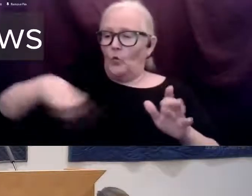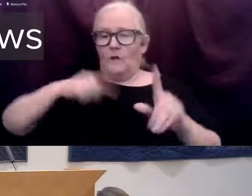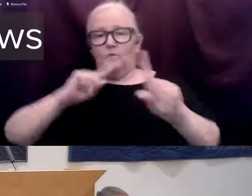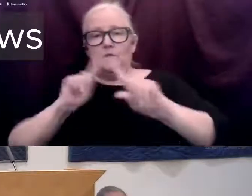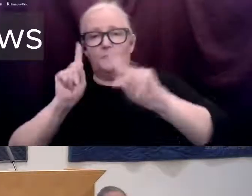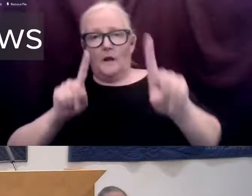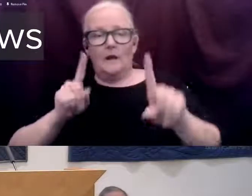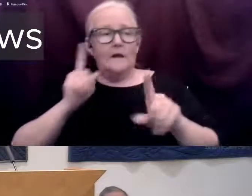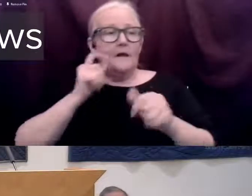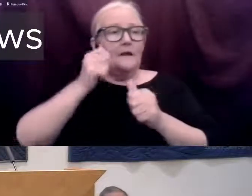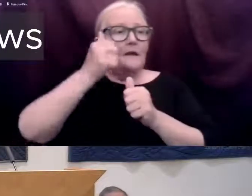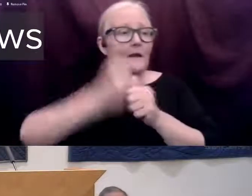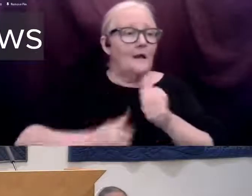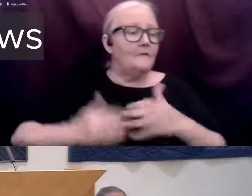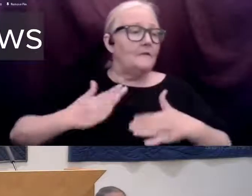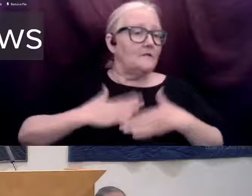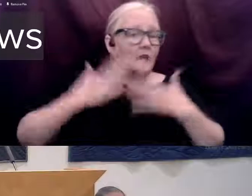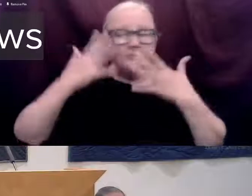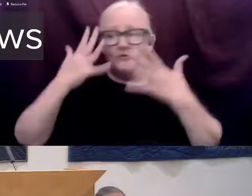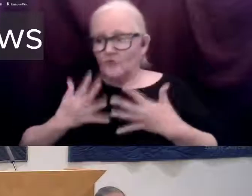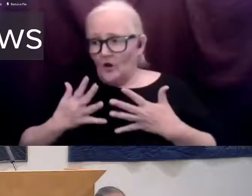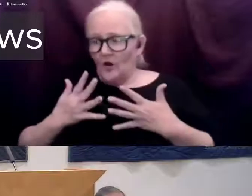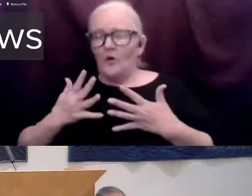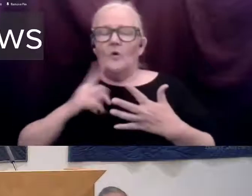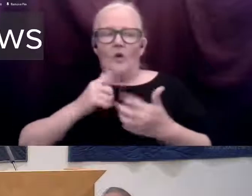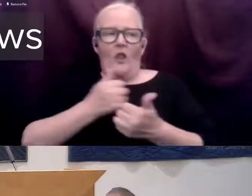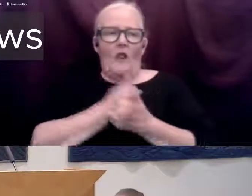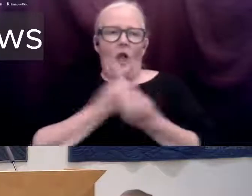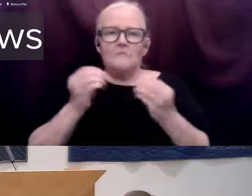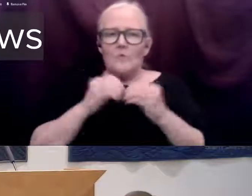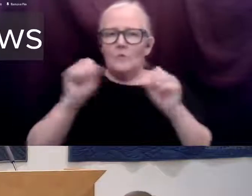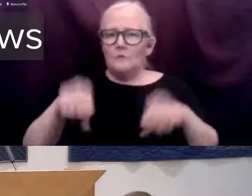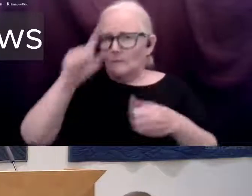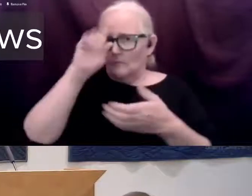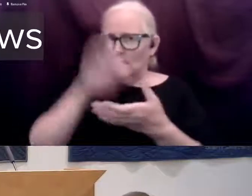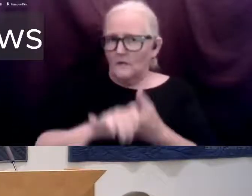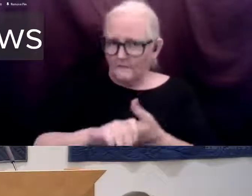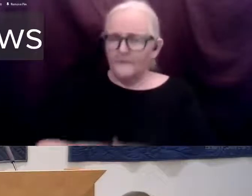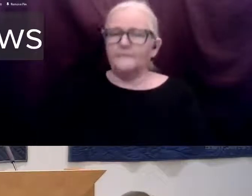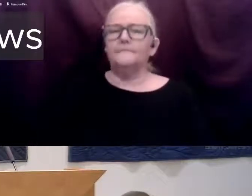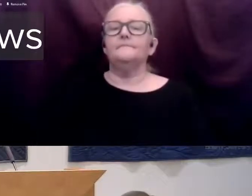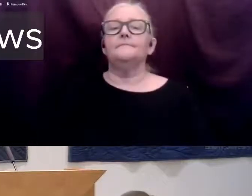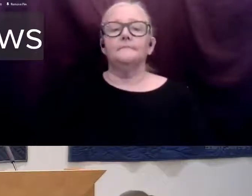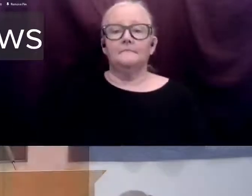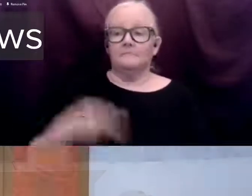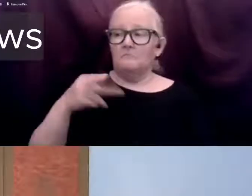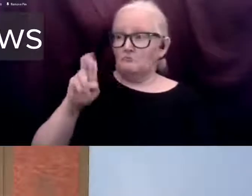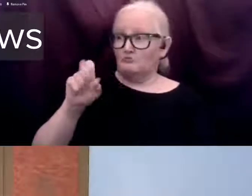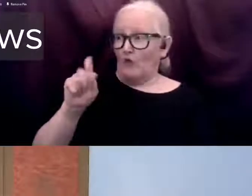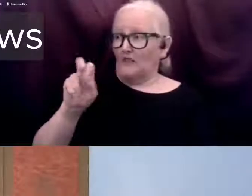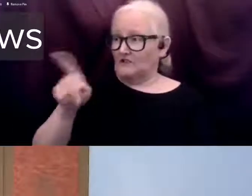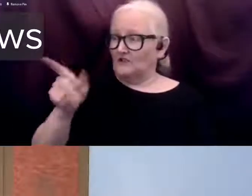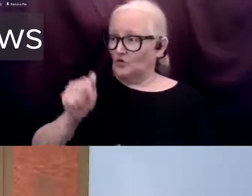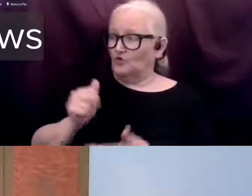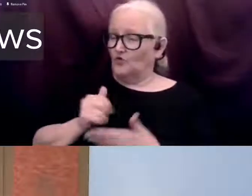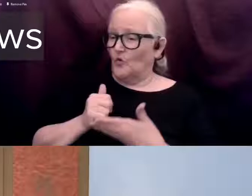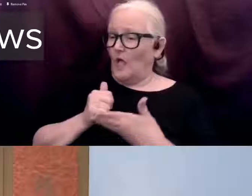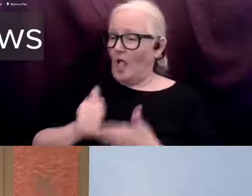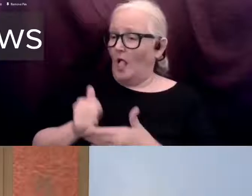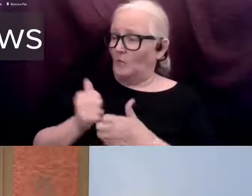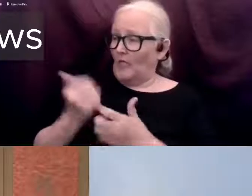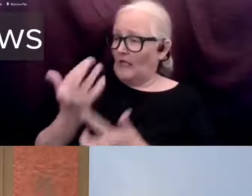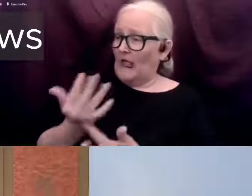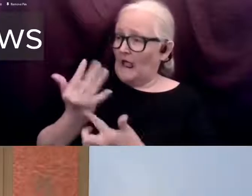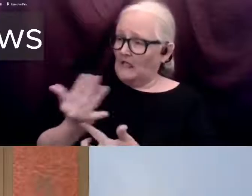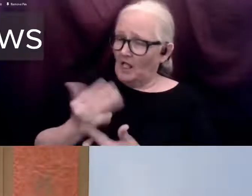are held in love beyond belief." And Preston, do you think you could help people light candles? Thank you so much.